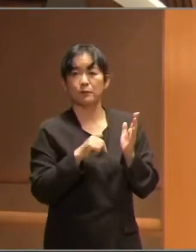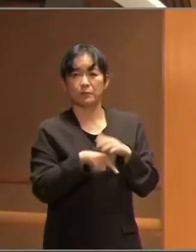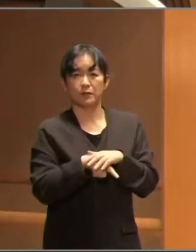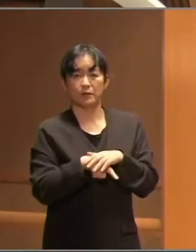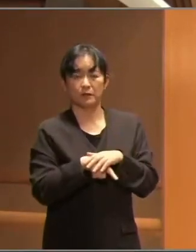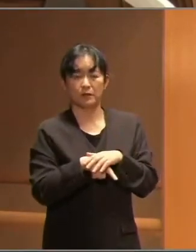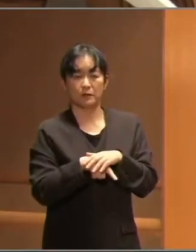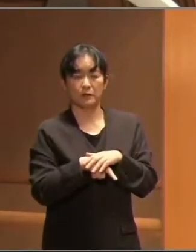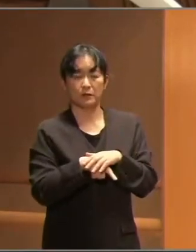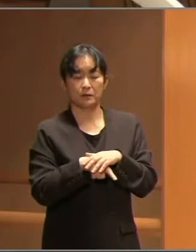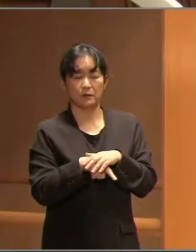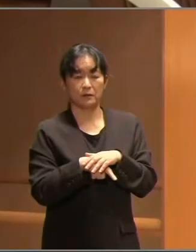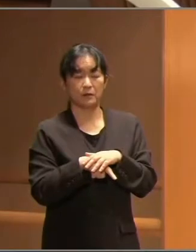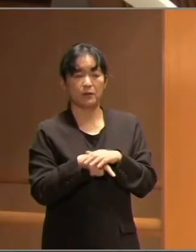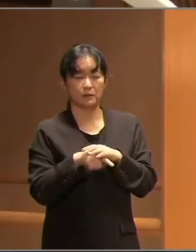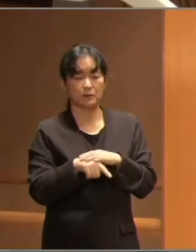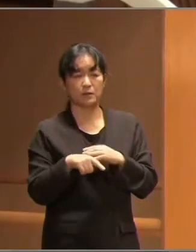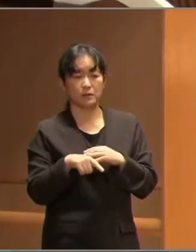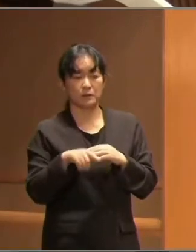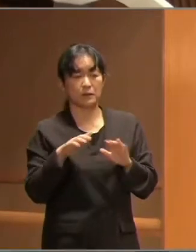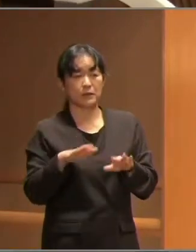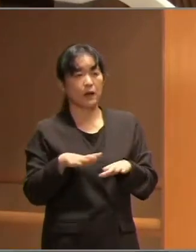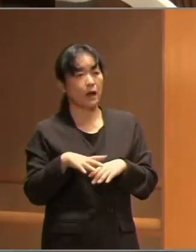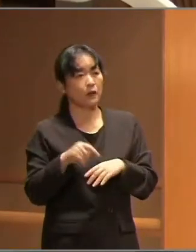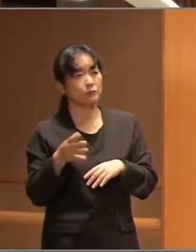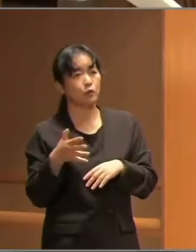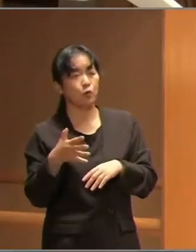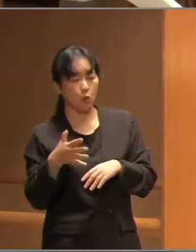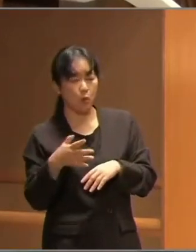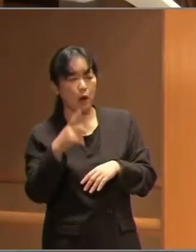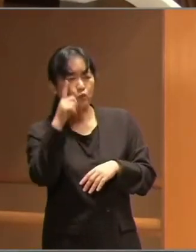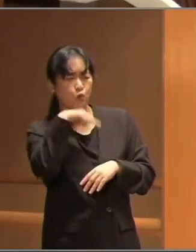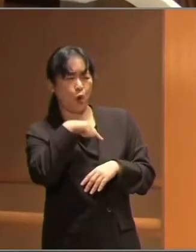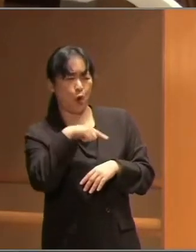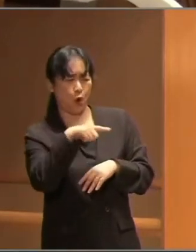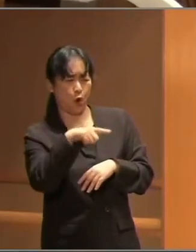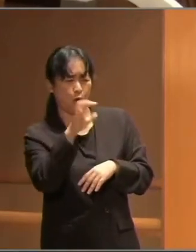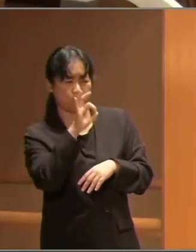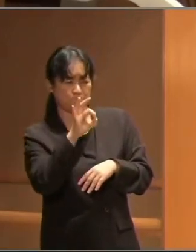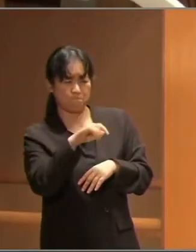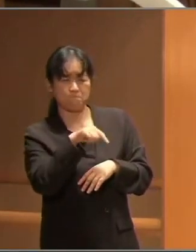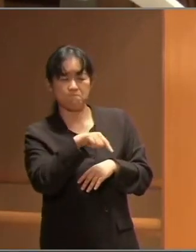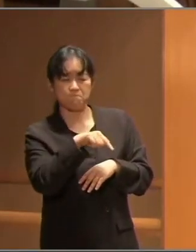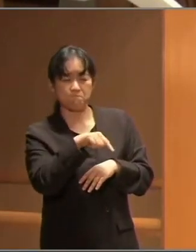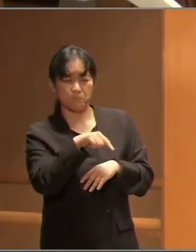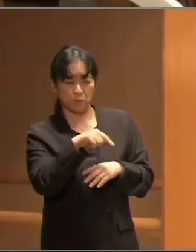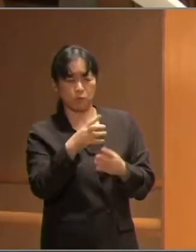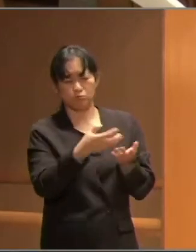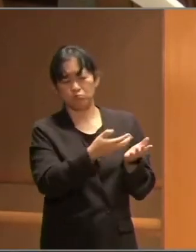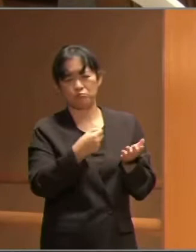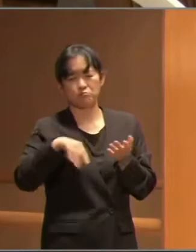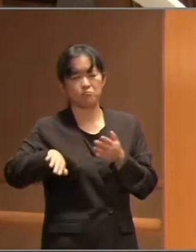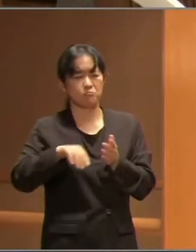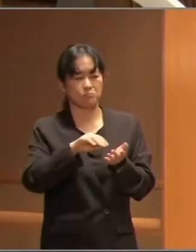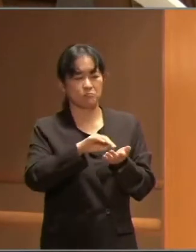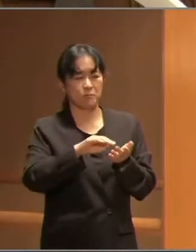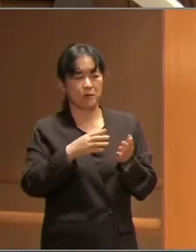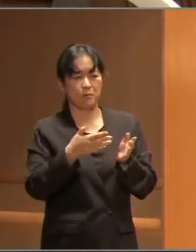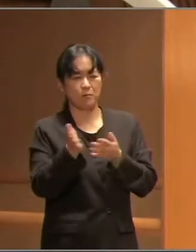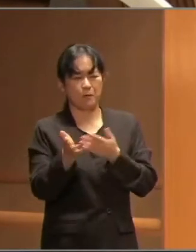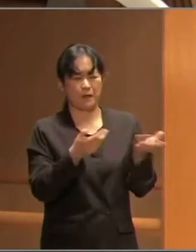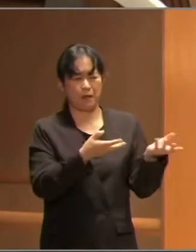stain comes up on the paper. At first, I removed those stained paper